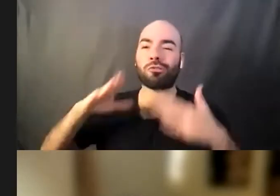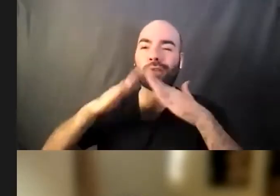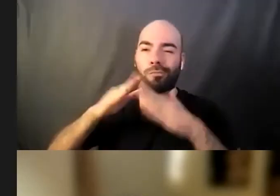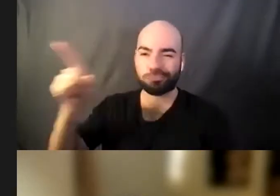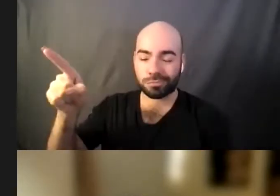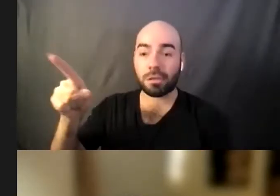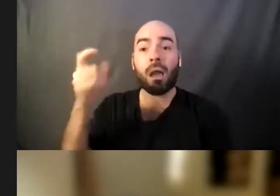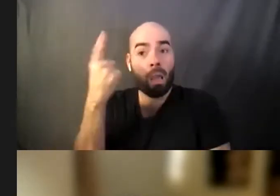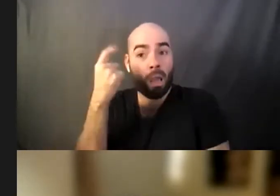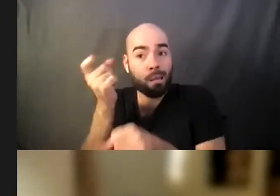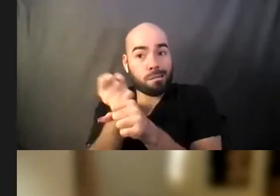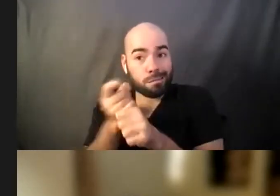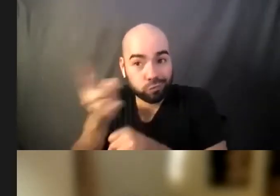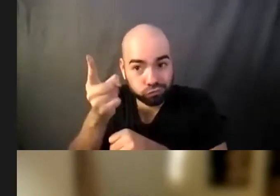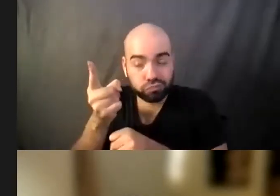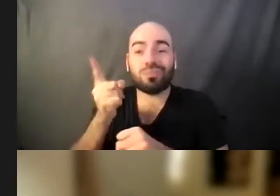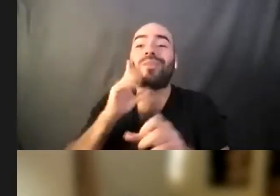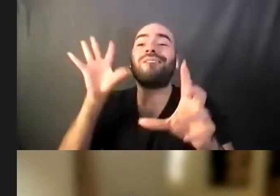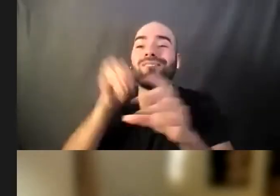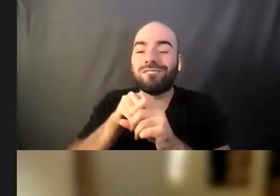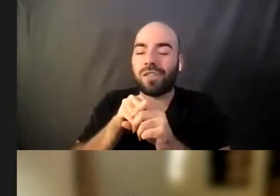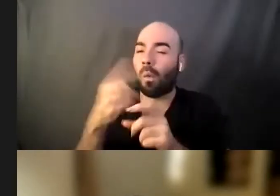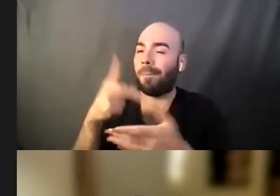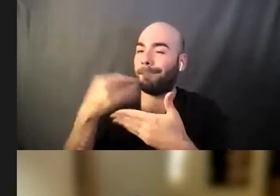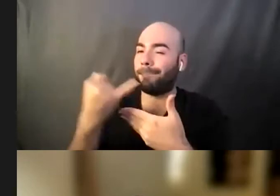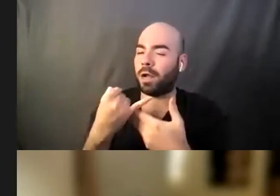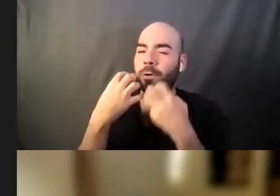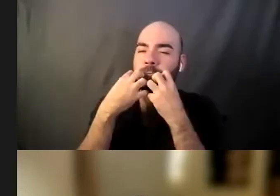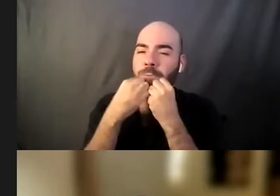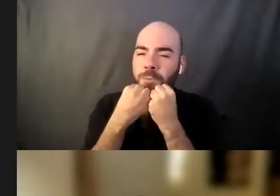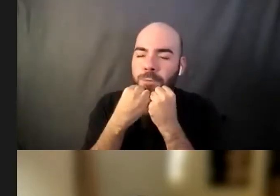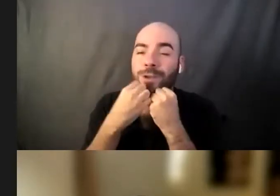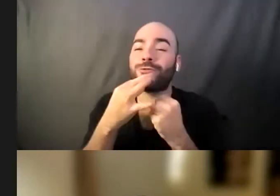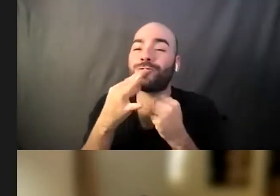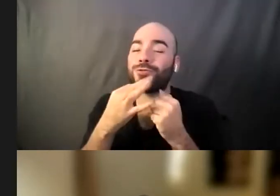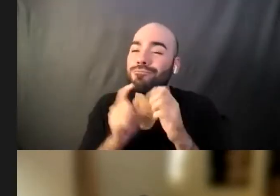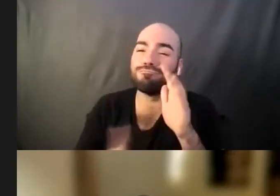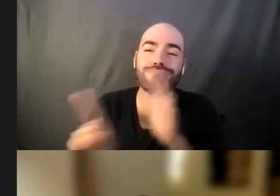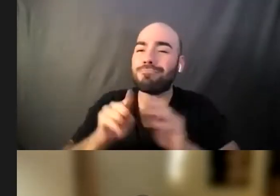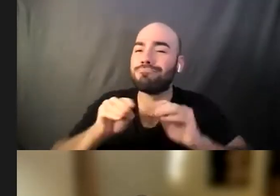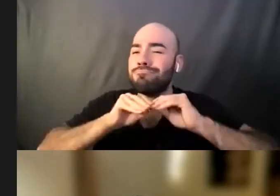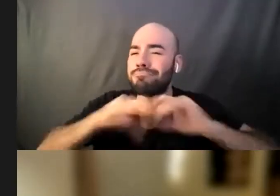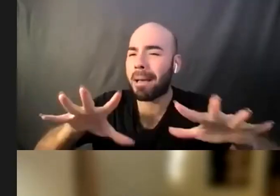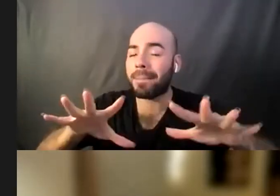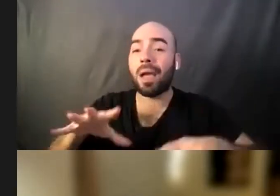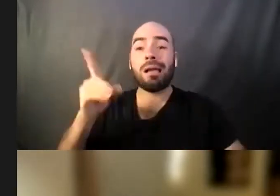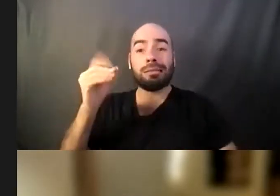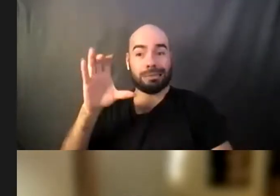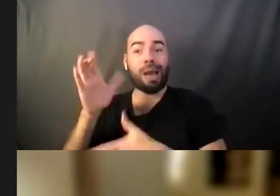see to a project very near and dear to us coming to life. We have built a documentary cinema